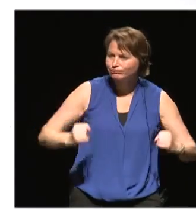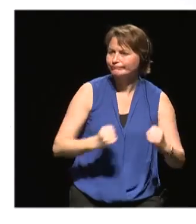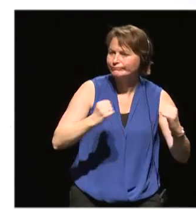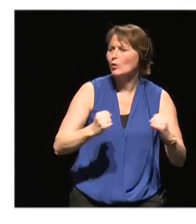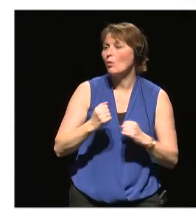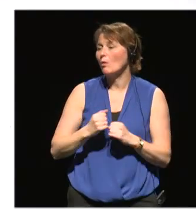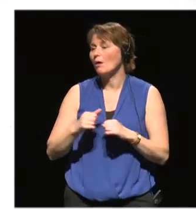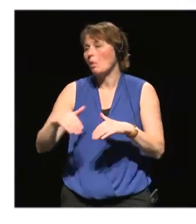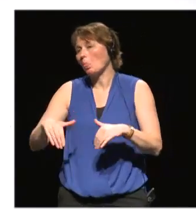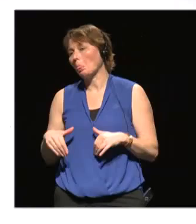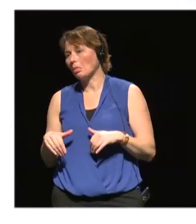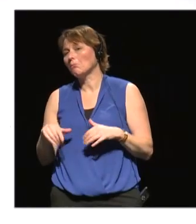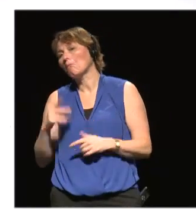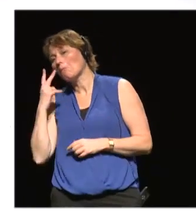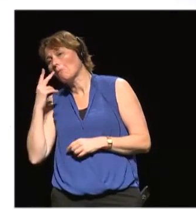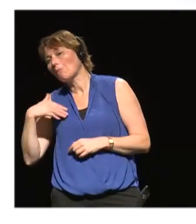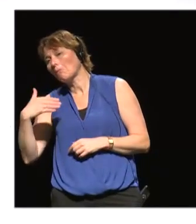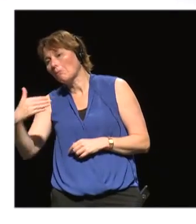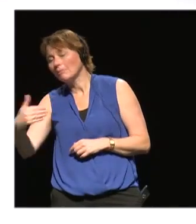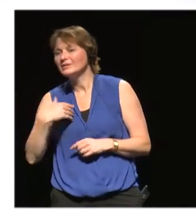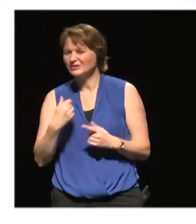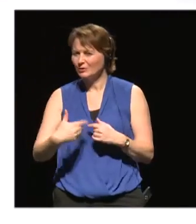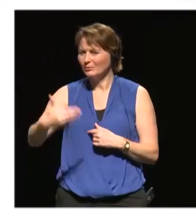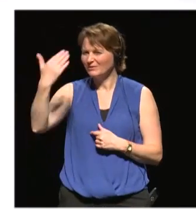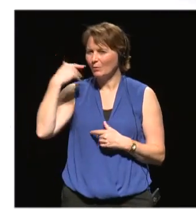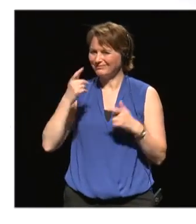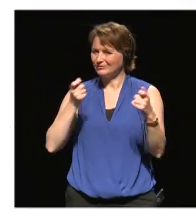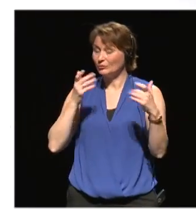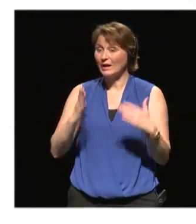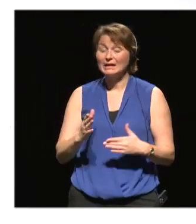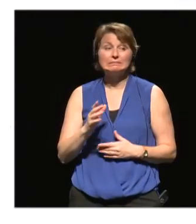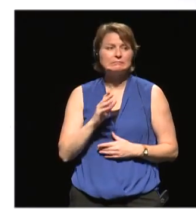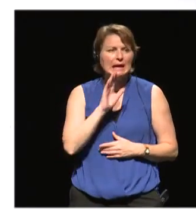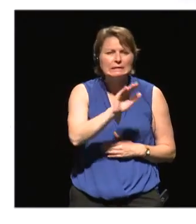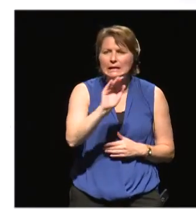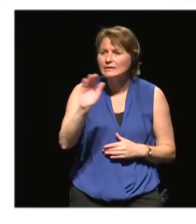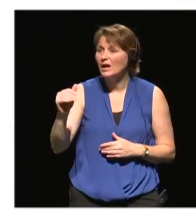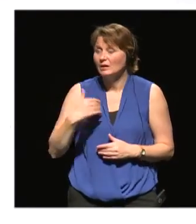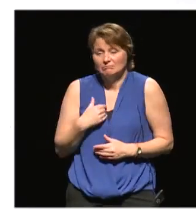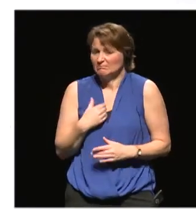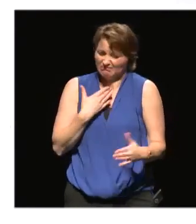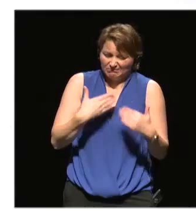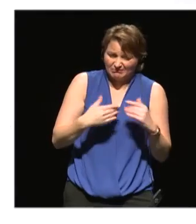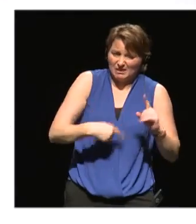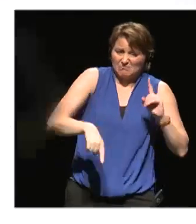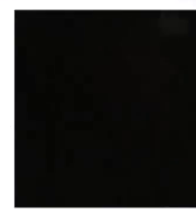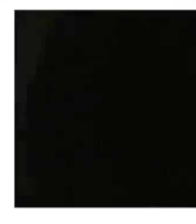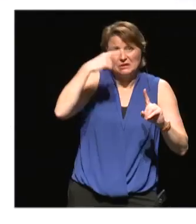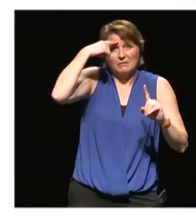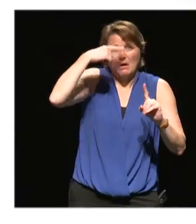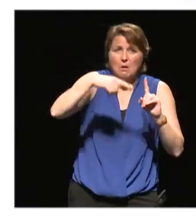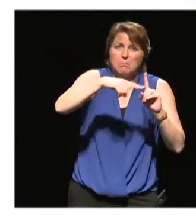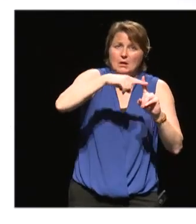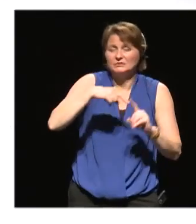at the head of the WTO, when he was, often asked. Didn't really bother about being optimistic or pessimistic. He said, I'm neither.